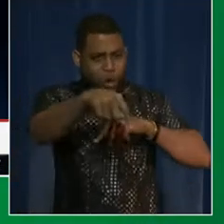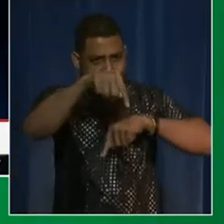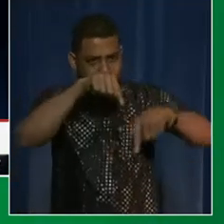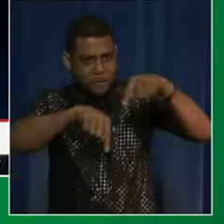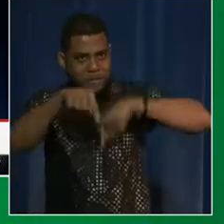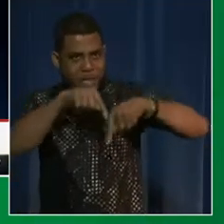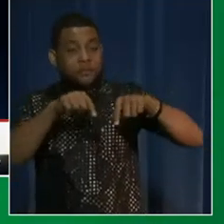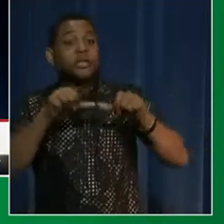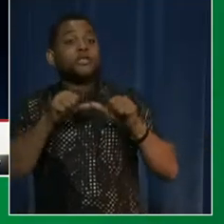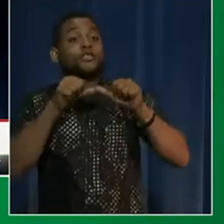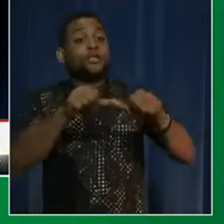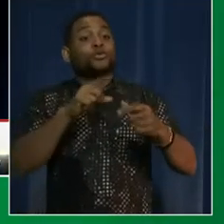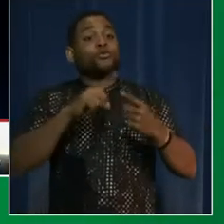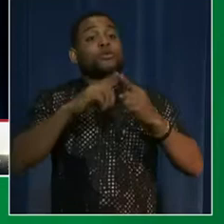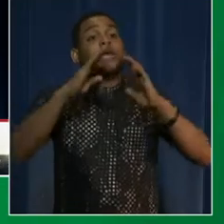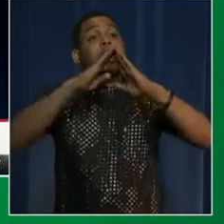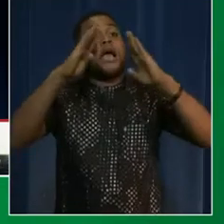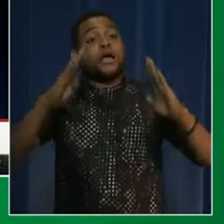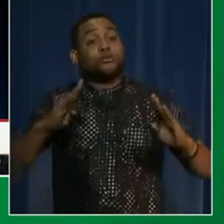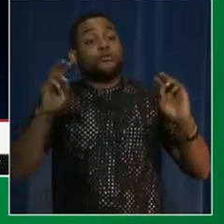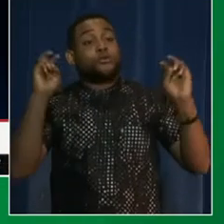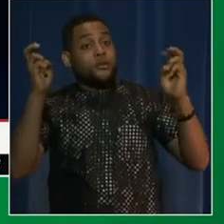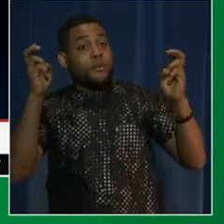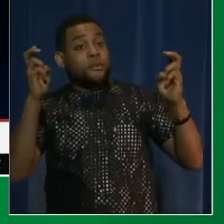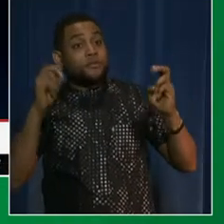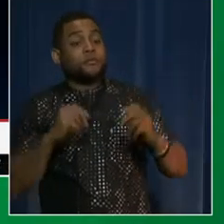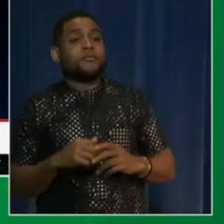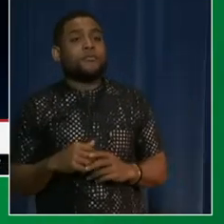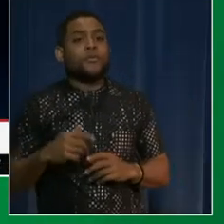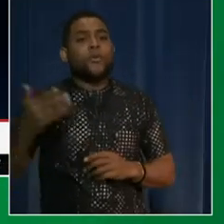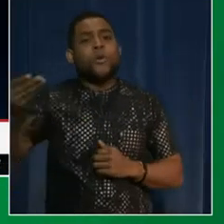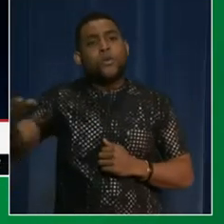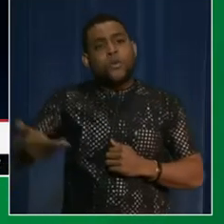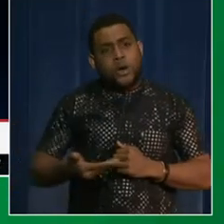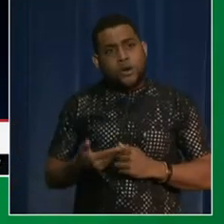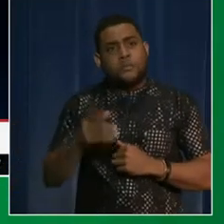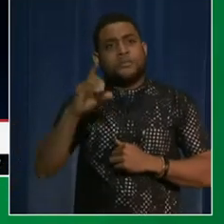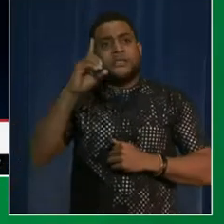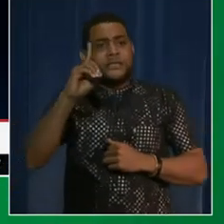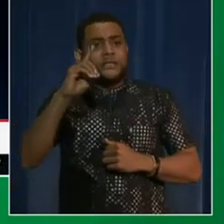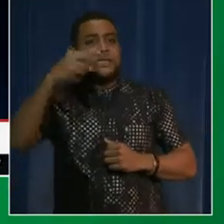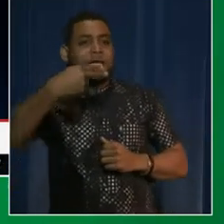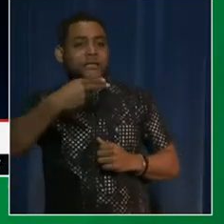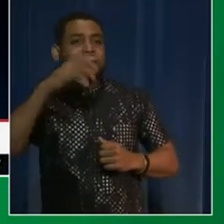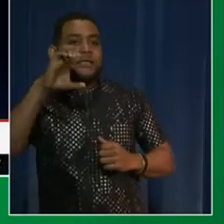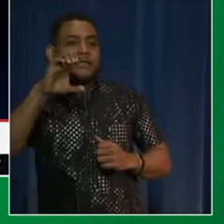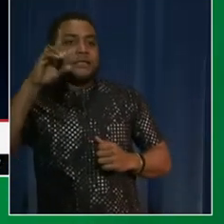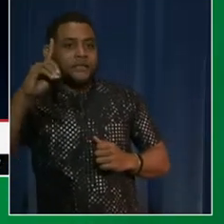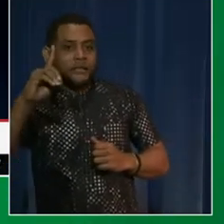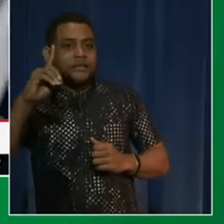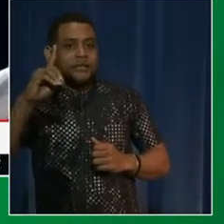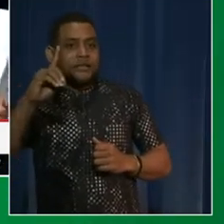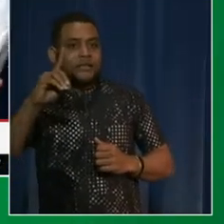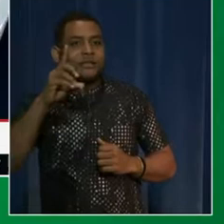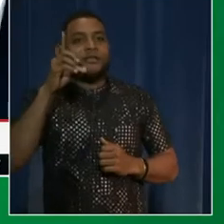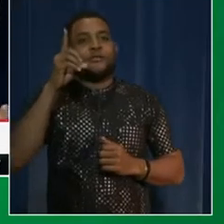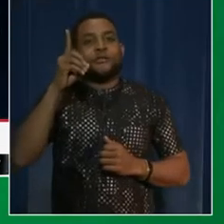housing theme and provide more updates, I'd like to welcome DHCD's Interim Director, Drew Hubbard.